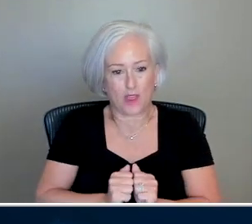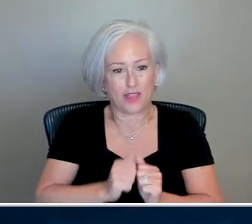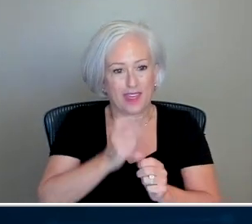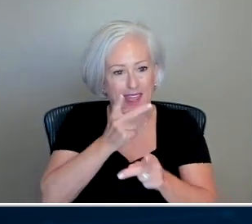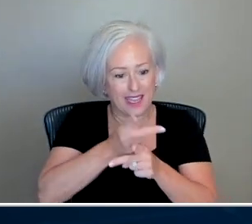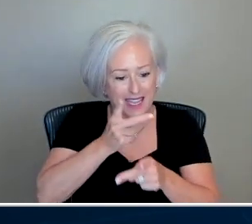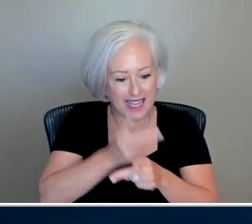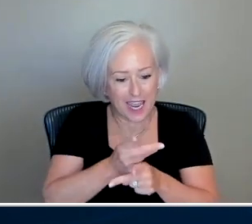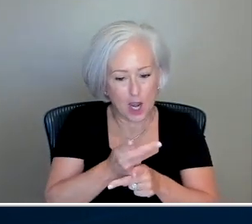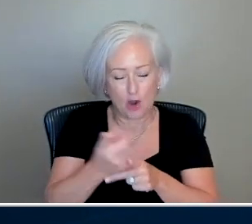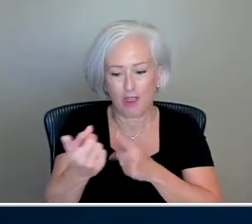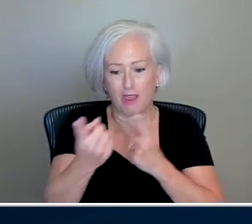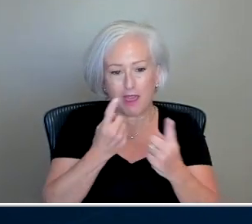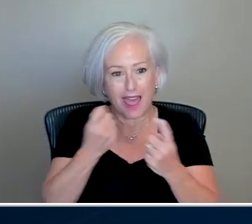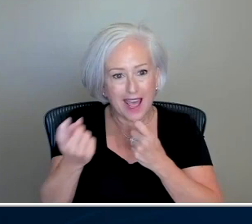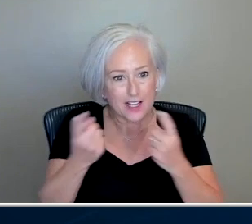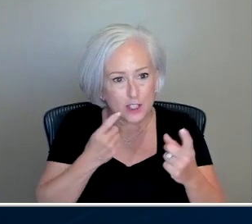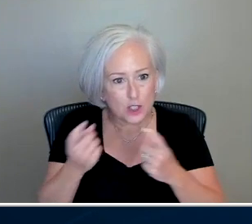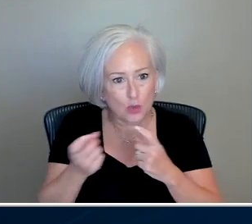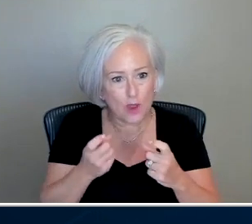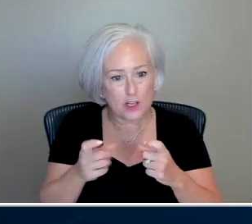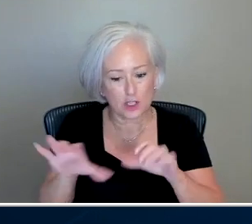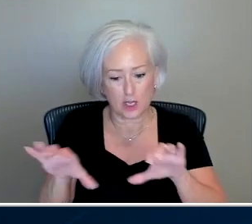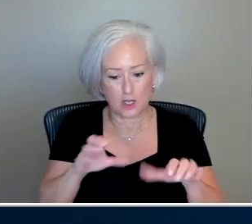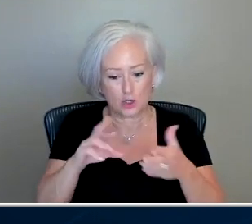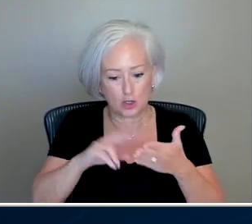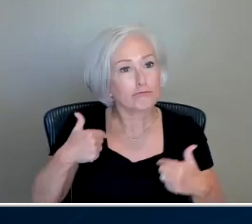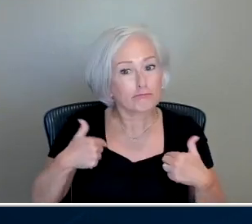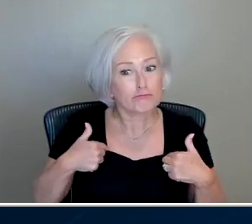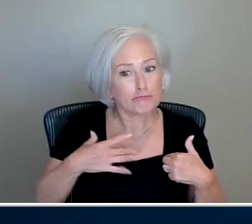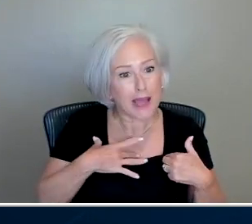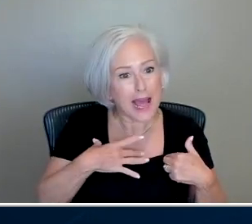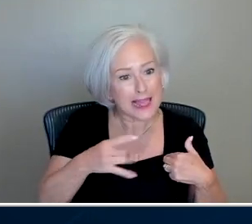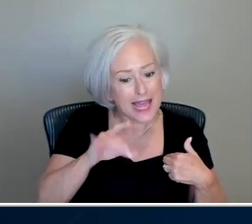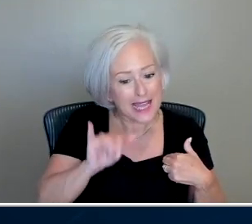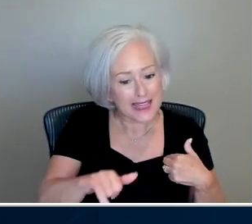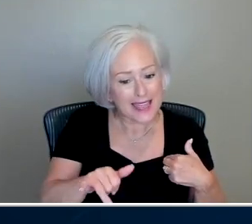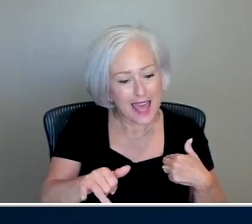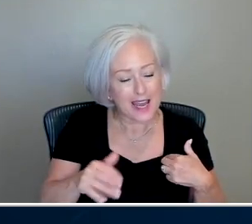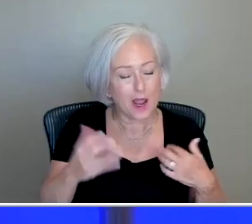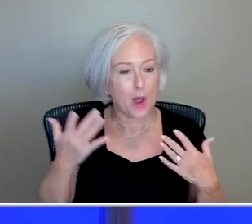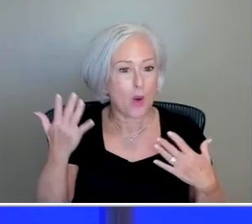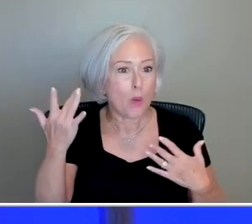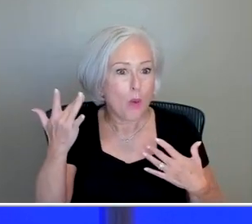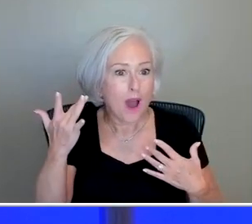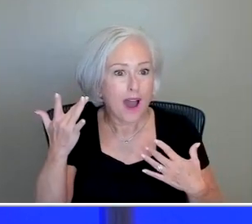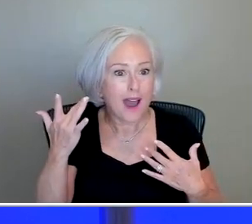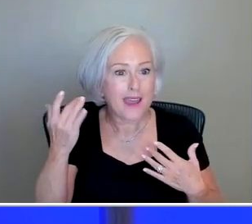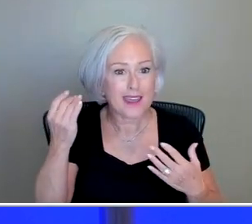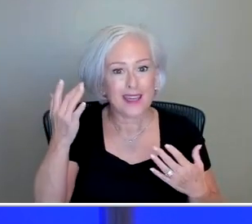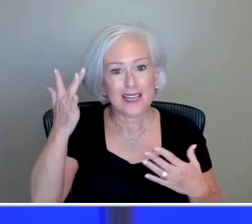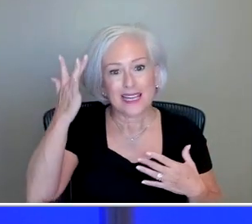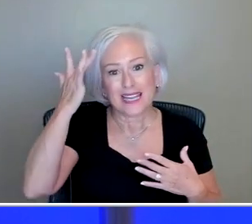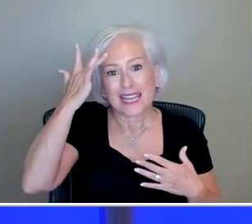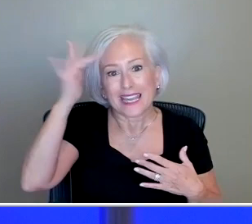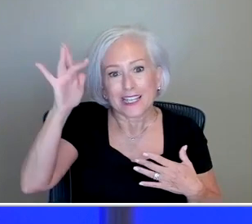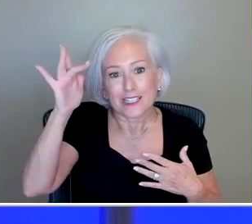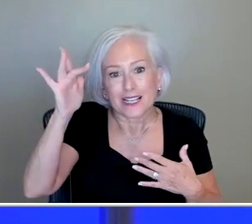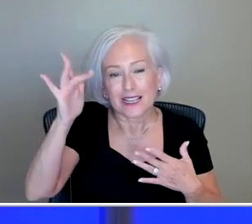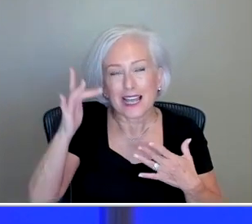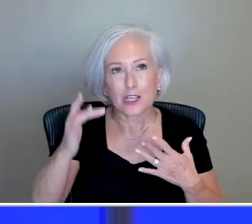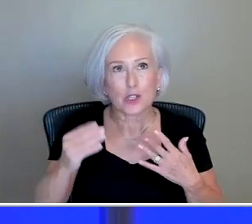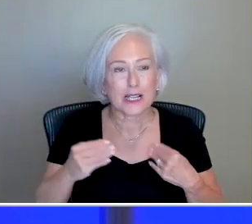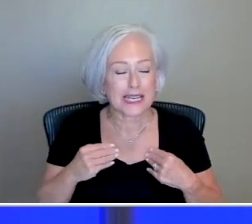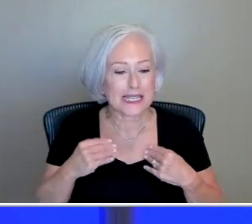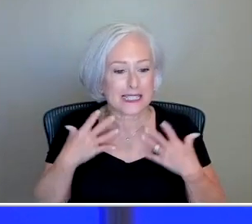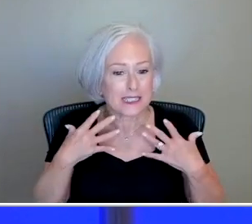tend to do better. And I enjoy that because it's intellectually stimulating for me to be able to answer those questions, keeping the patient